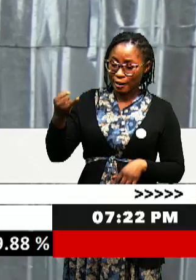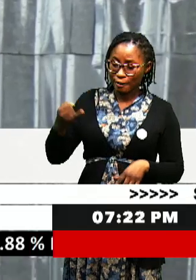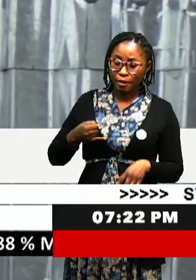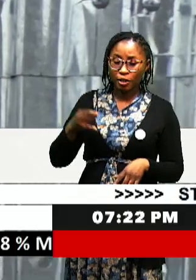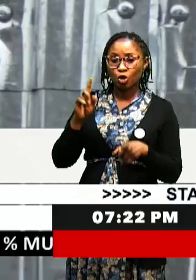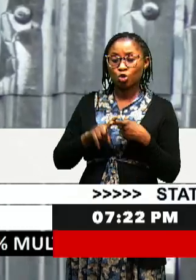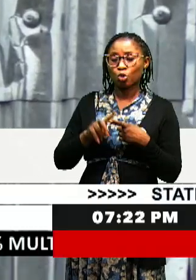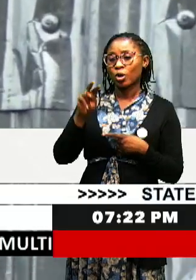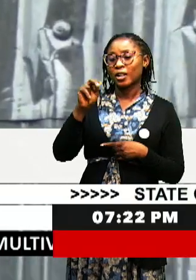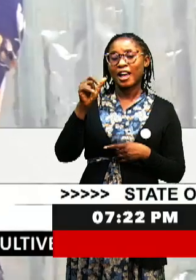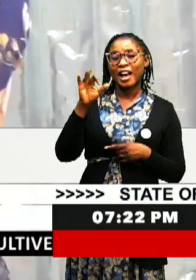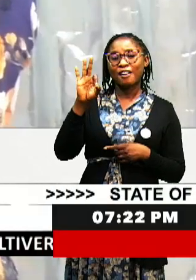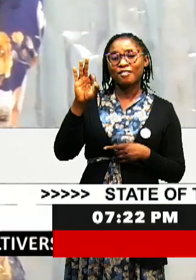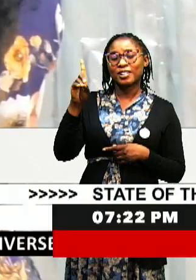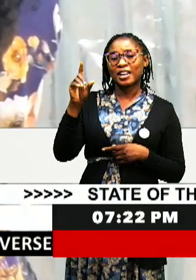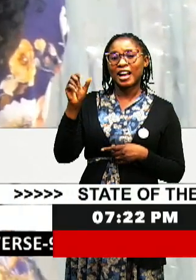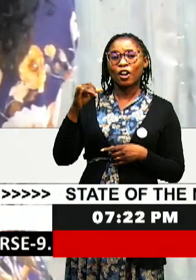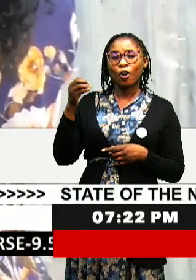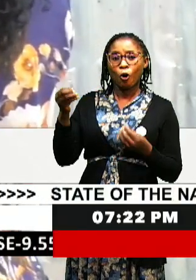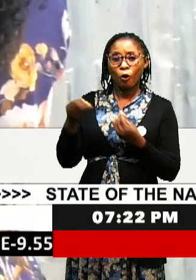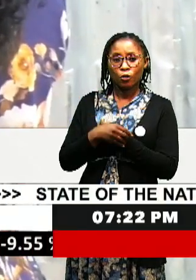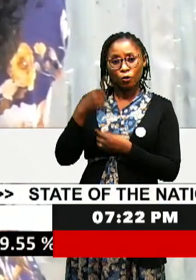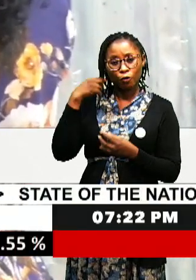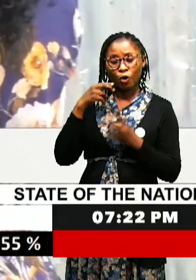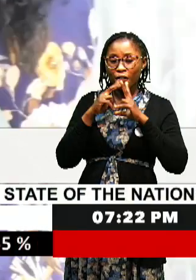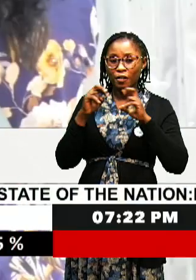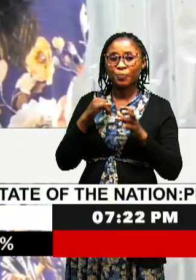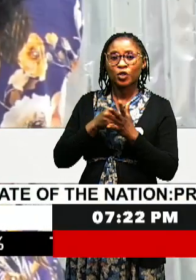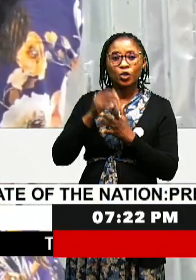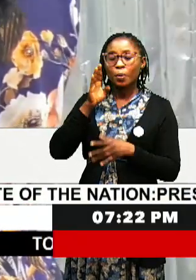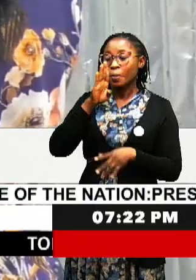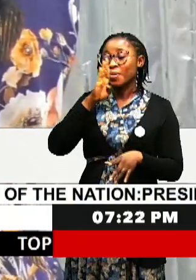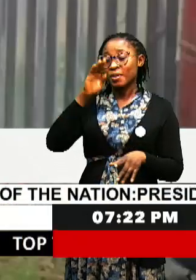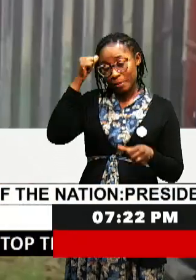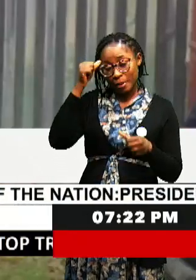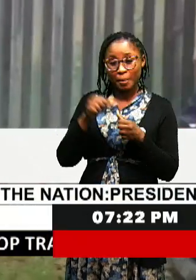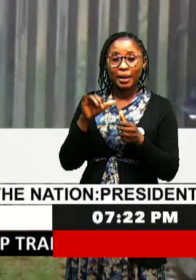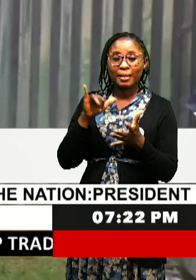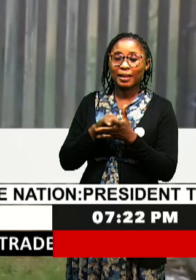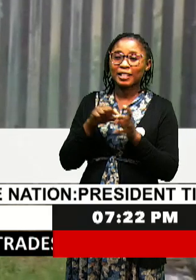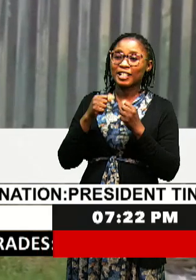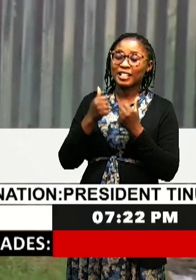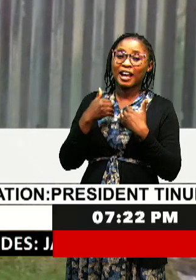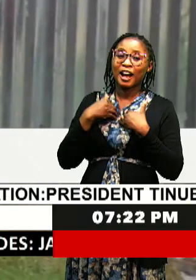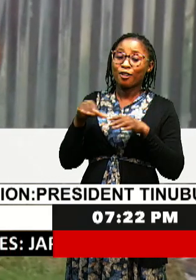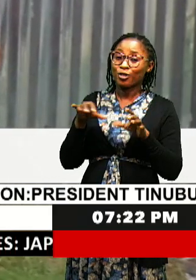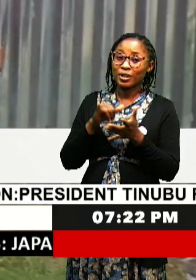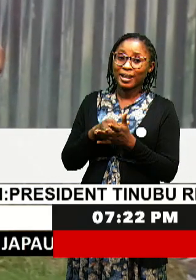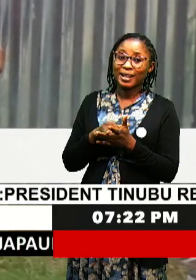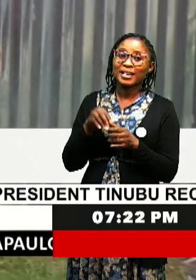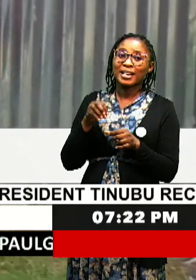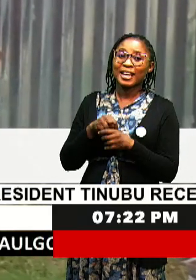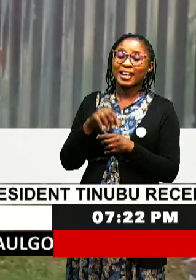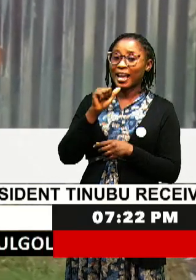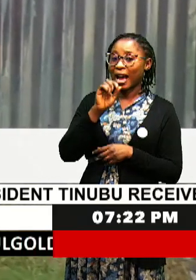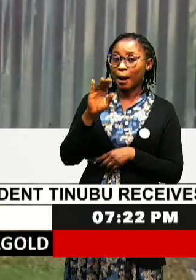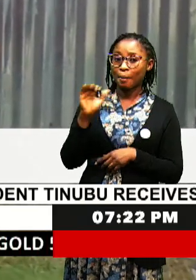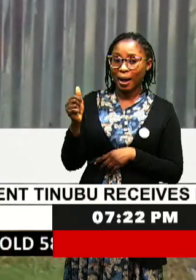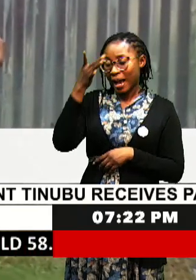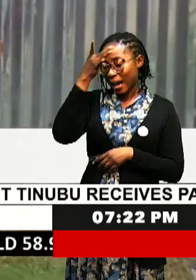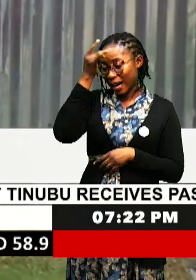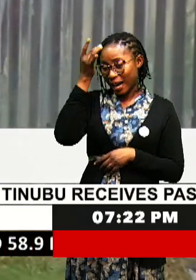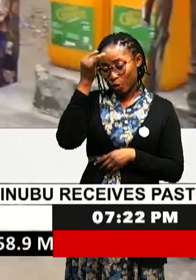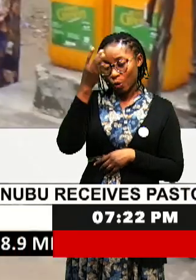NAFDAC office for further investigation. It will be remembered that the agency has conducted such operations in Aba, Kano